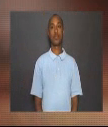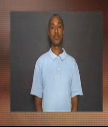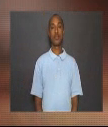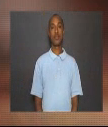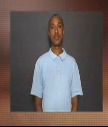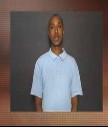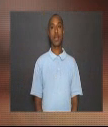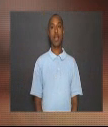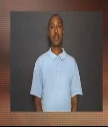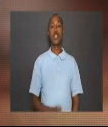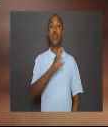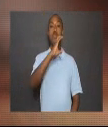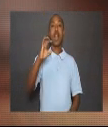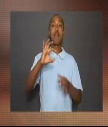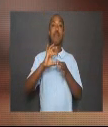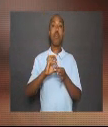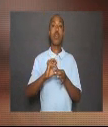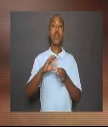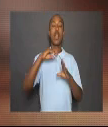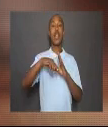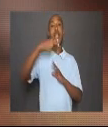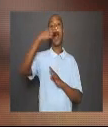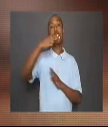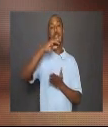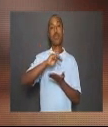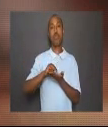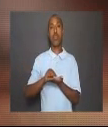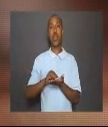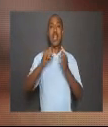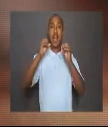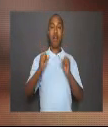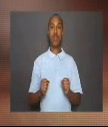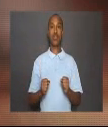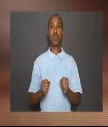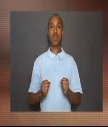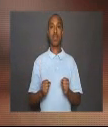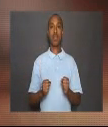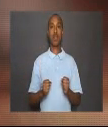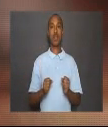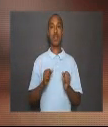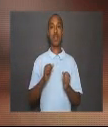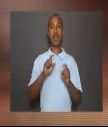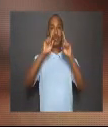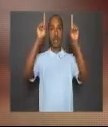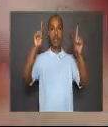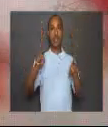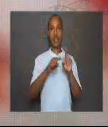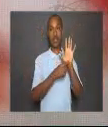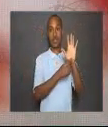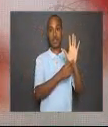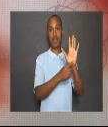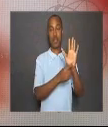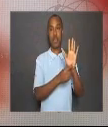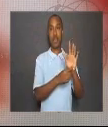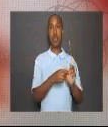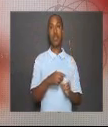The covalent bond in a hydrogen molecule can also be written like this. You